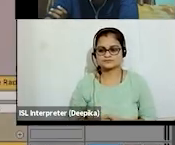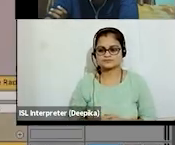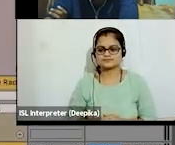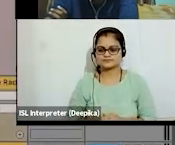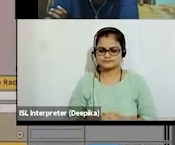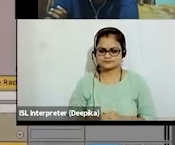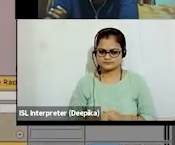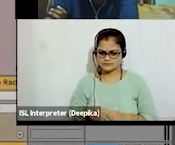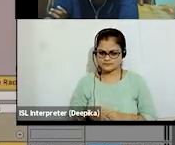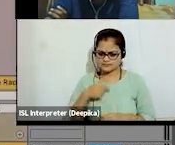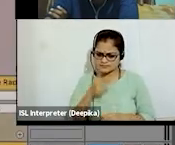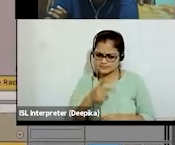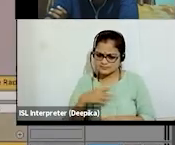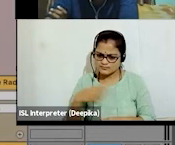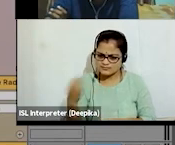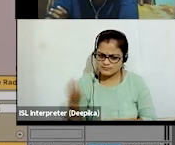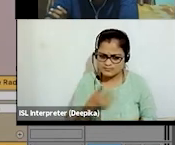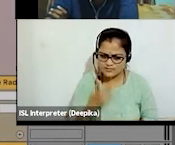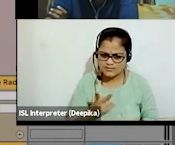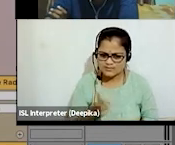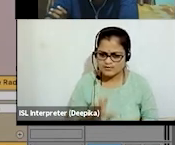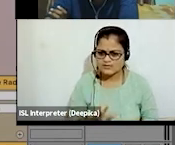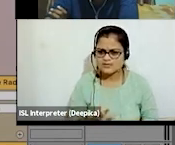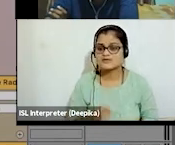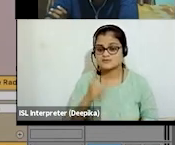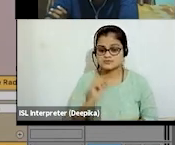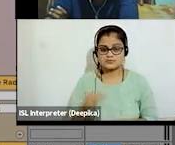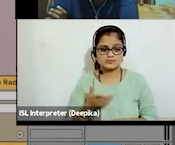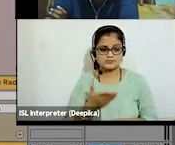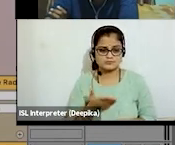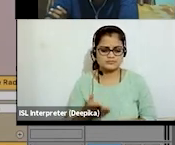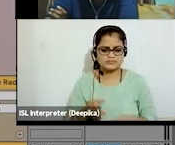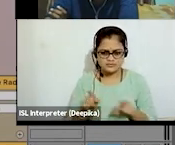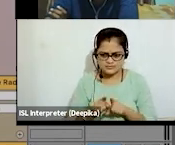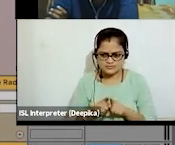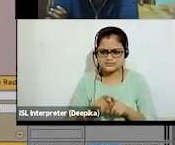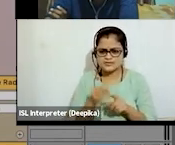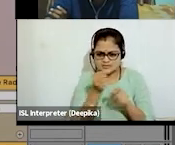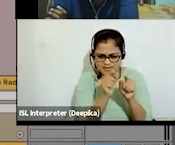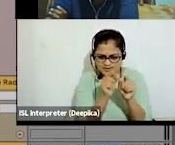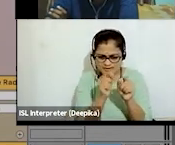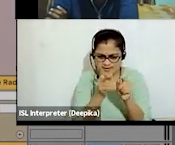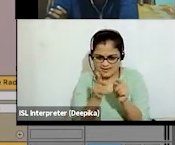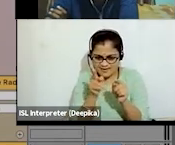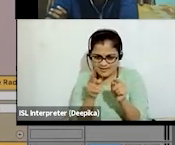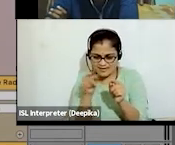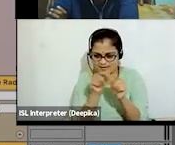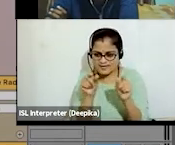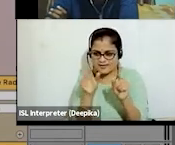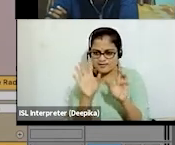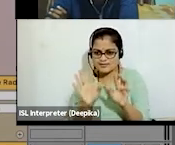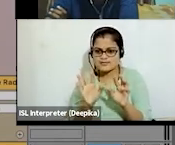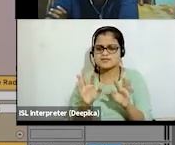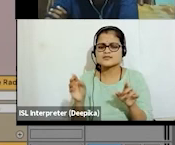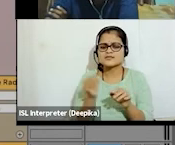That one is new for me. That's really cool. I gotta. It's cool. I mean, you can set the intervals in which it kind of does like either